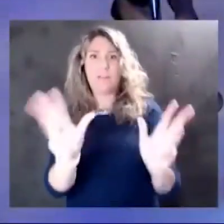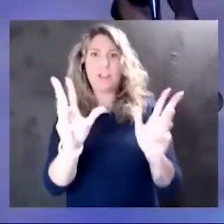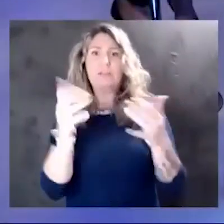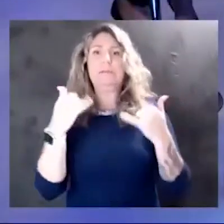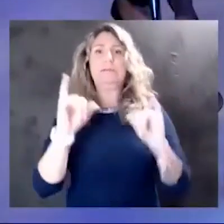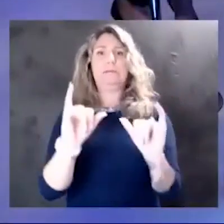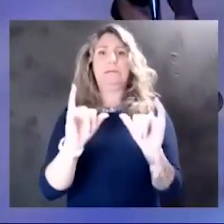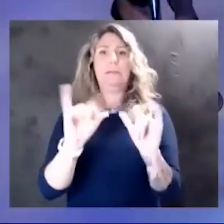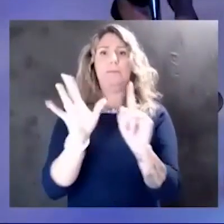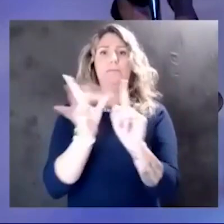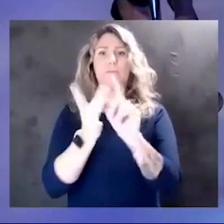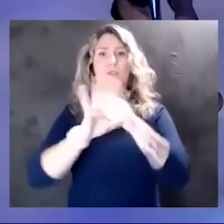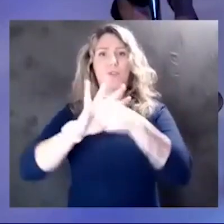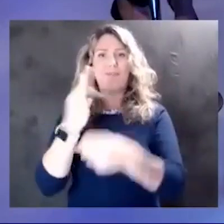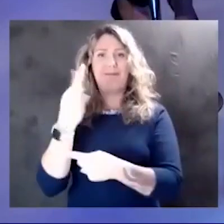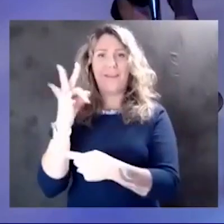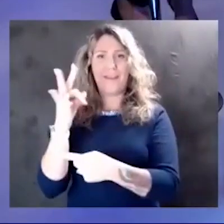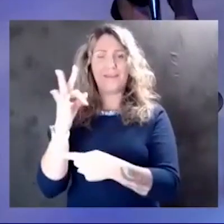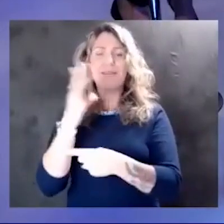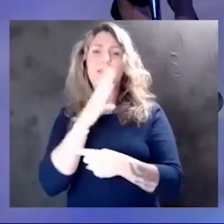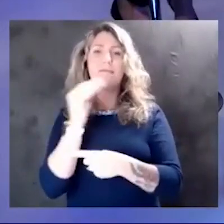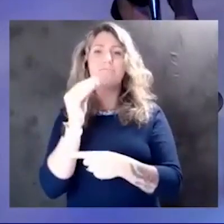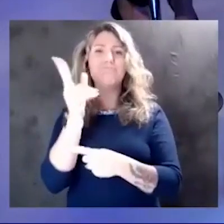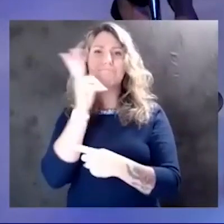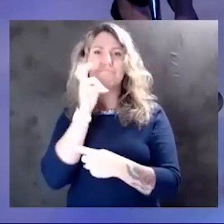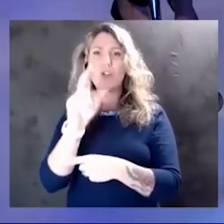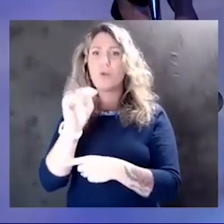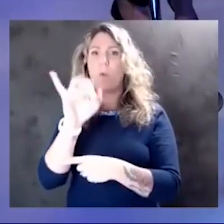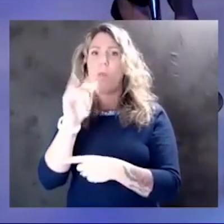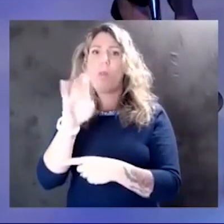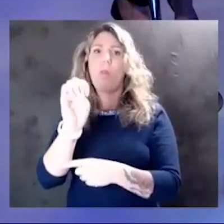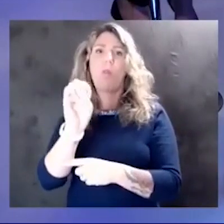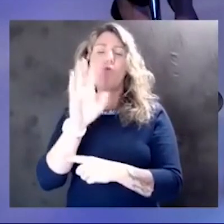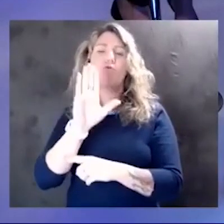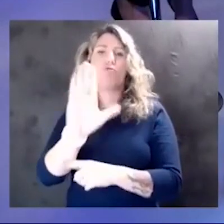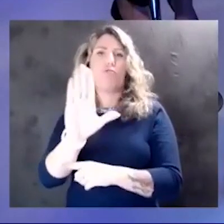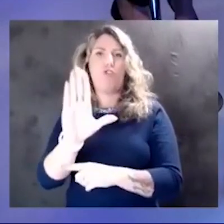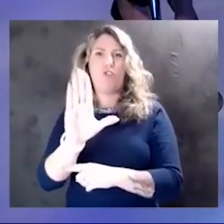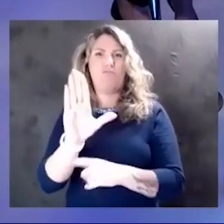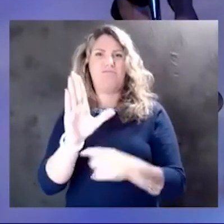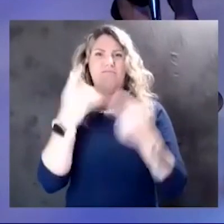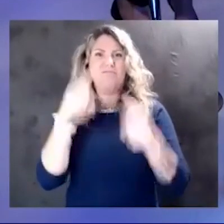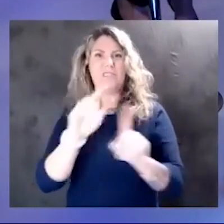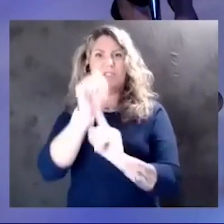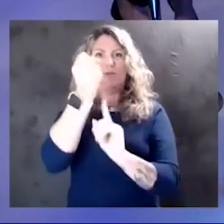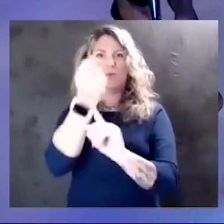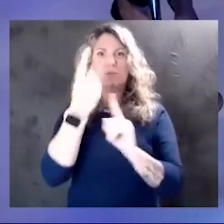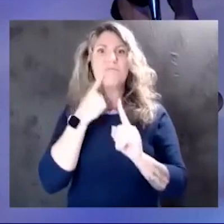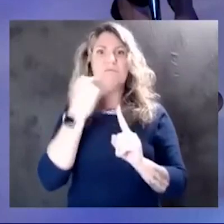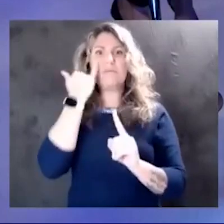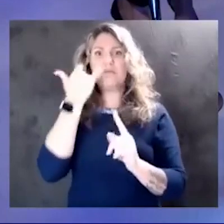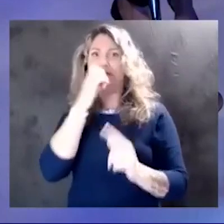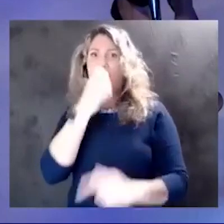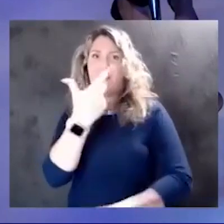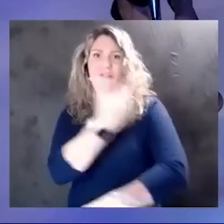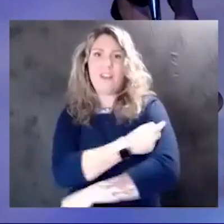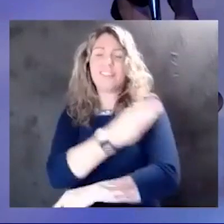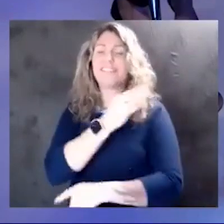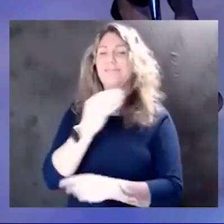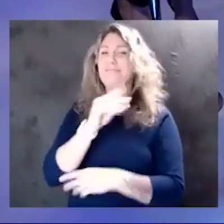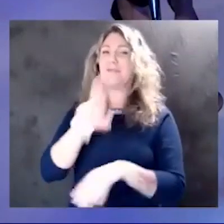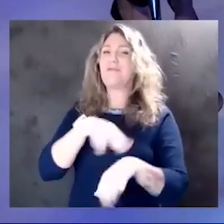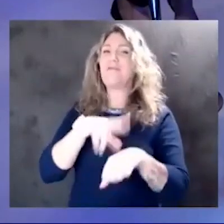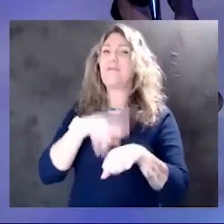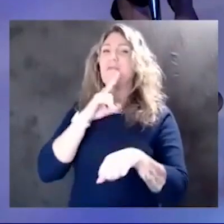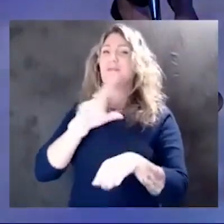on her breakthrough infection and how it could have been much worse had she not have been vaccinated. Of course, Dr. Stites sitting right here next to us with lots of good stuff Always for us today.